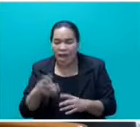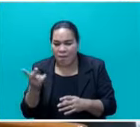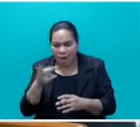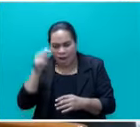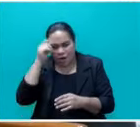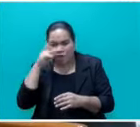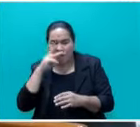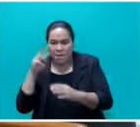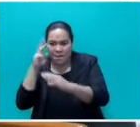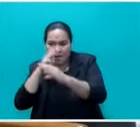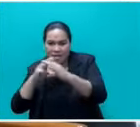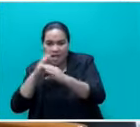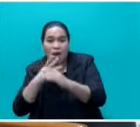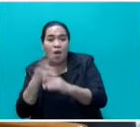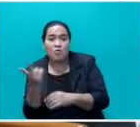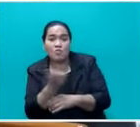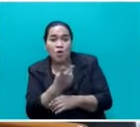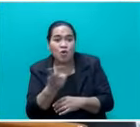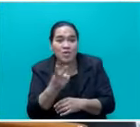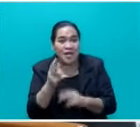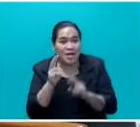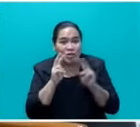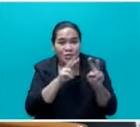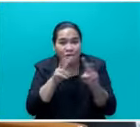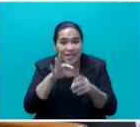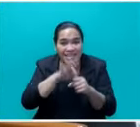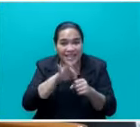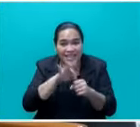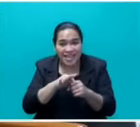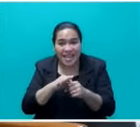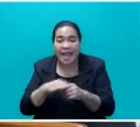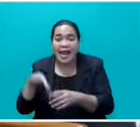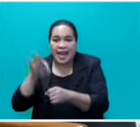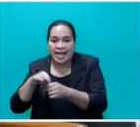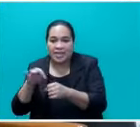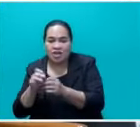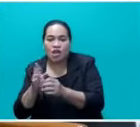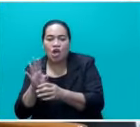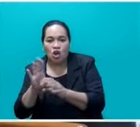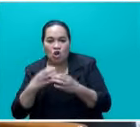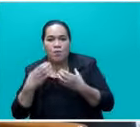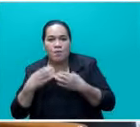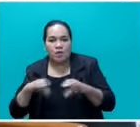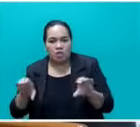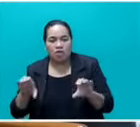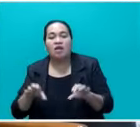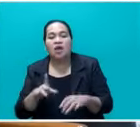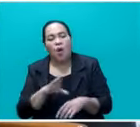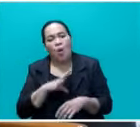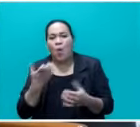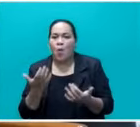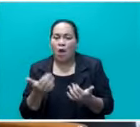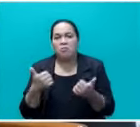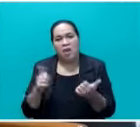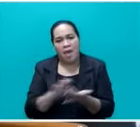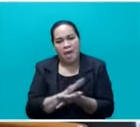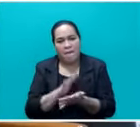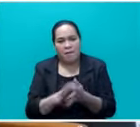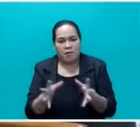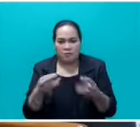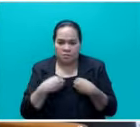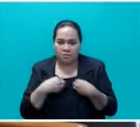the supervisor of election and the election commission actually welcomed it. So